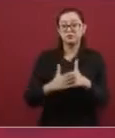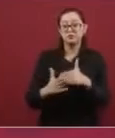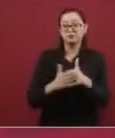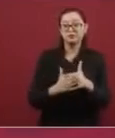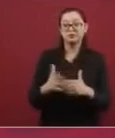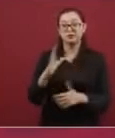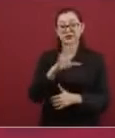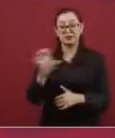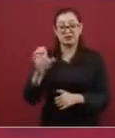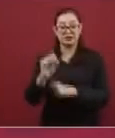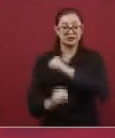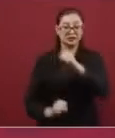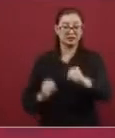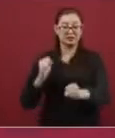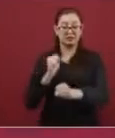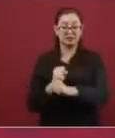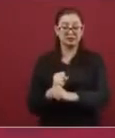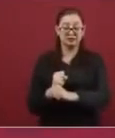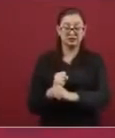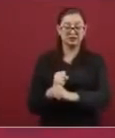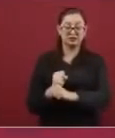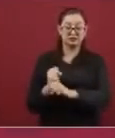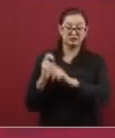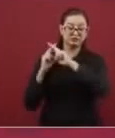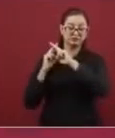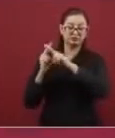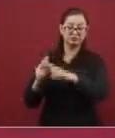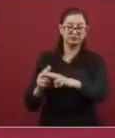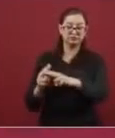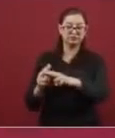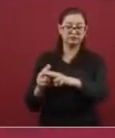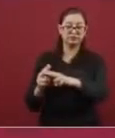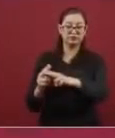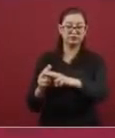Because we're going to commemorate 500 years of